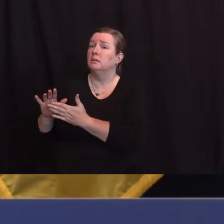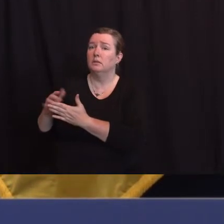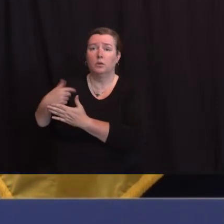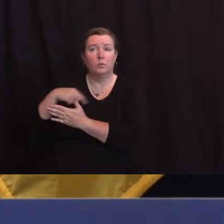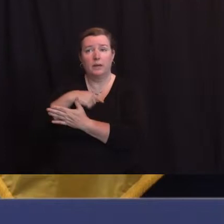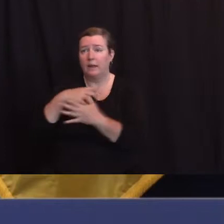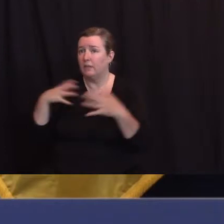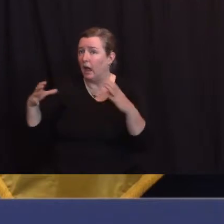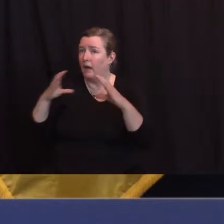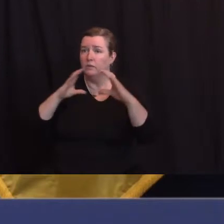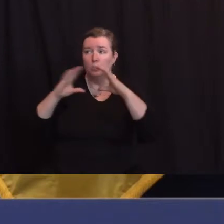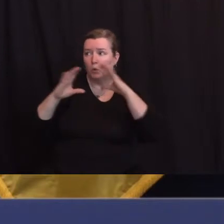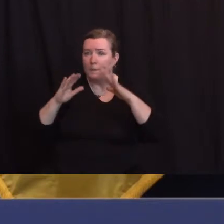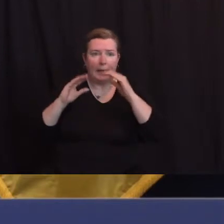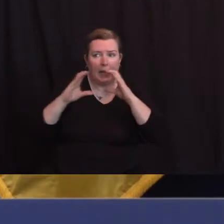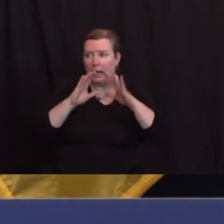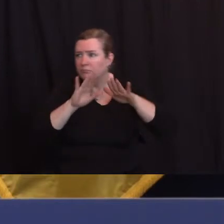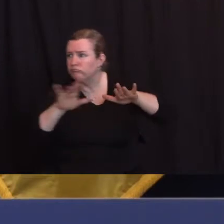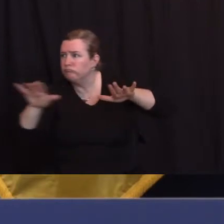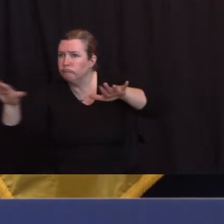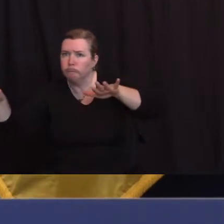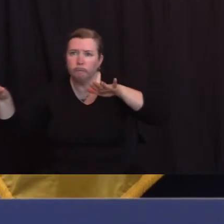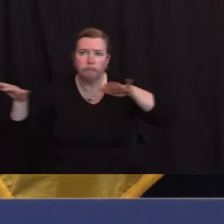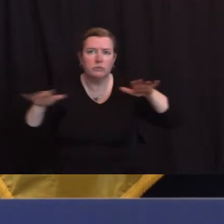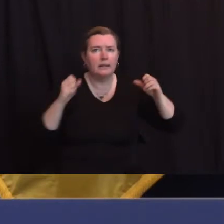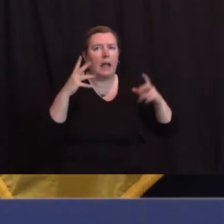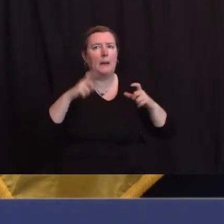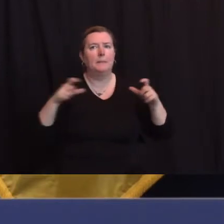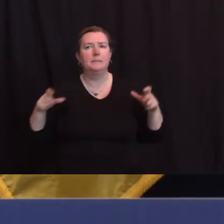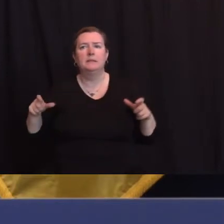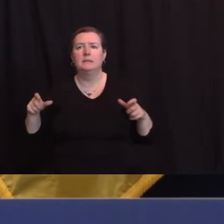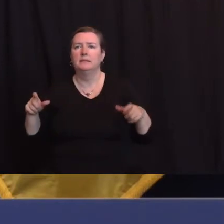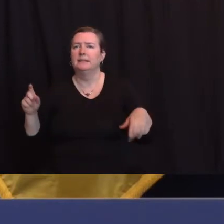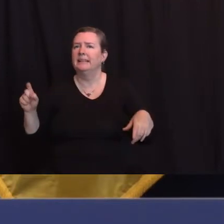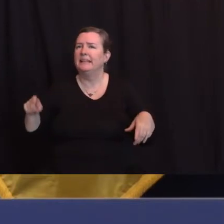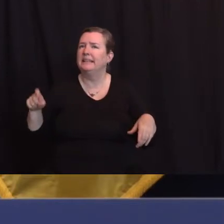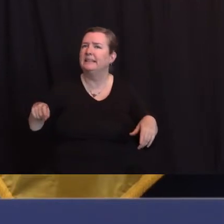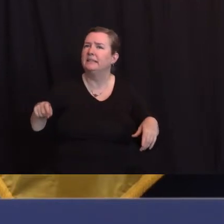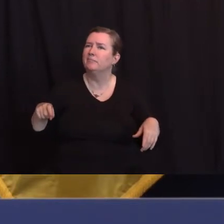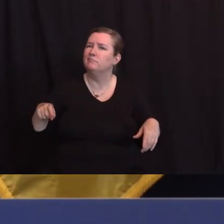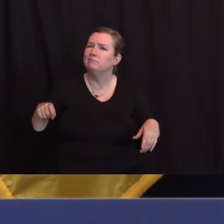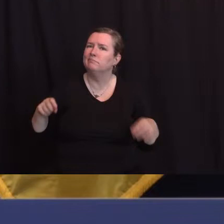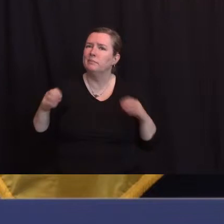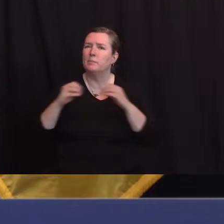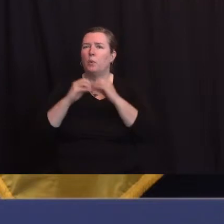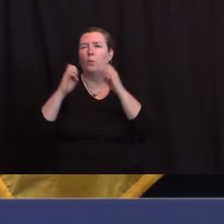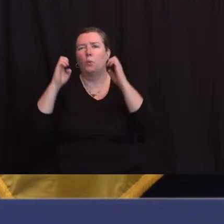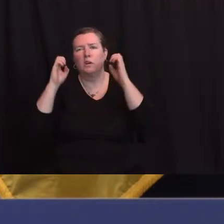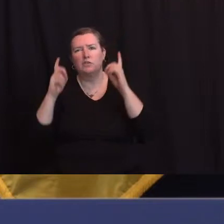still a lot of folks who need some basic questions answered.